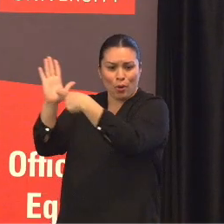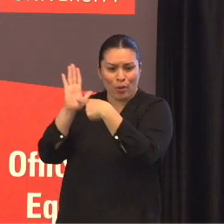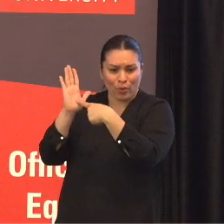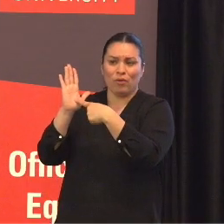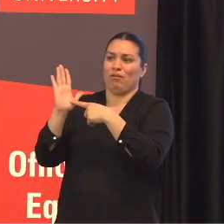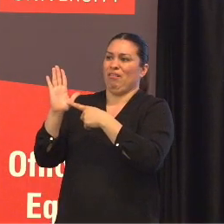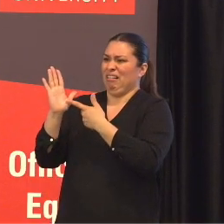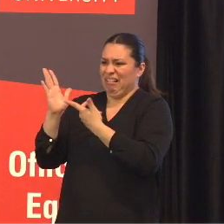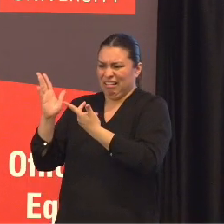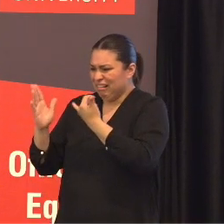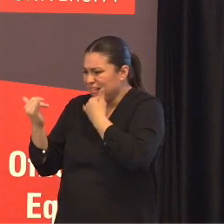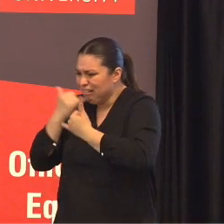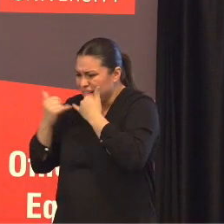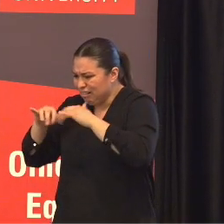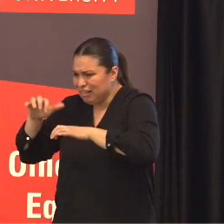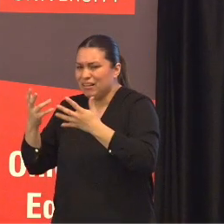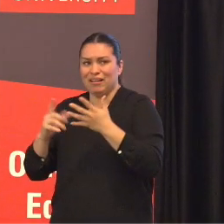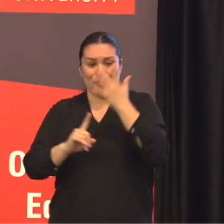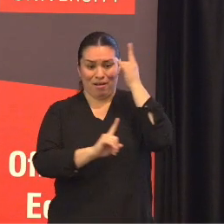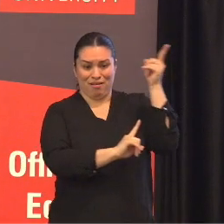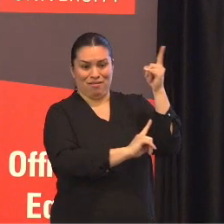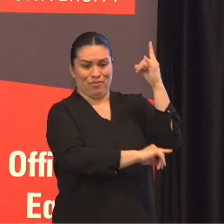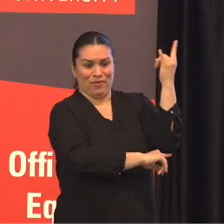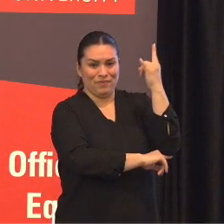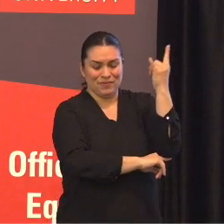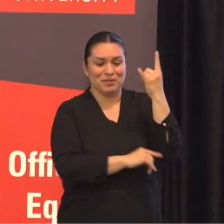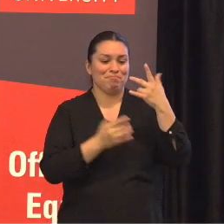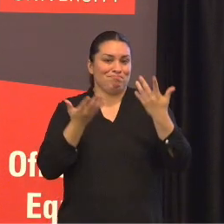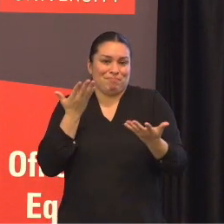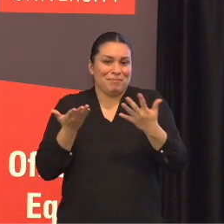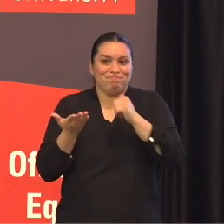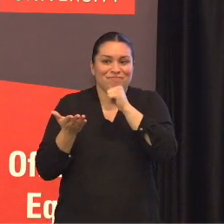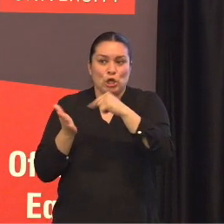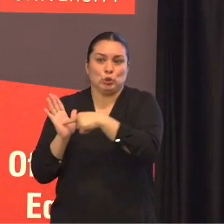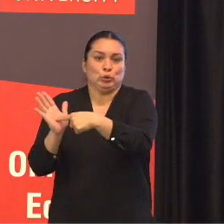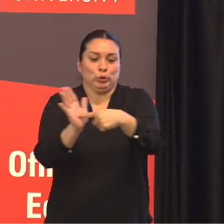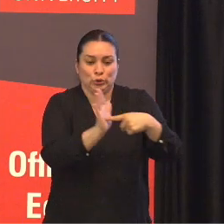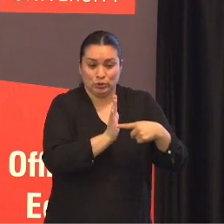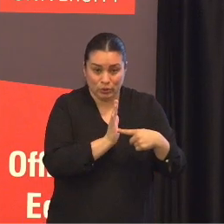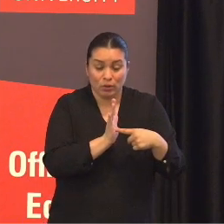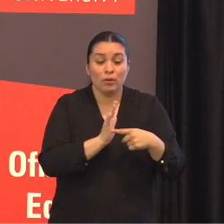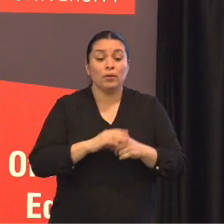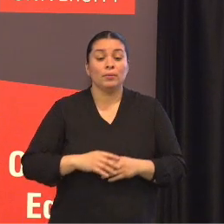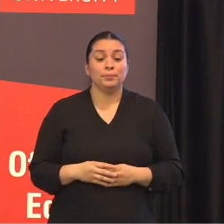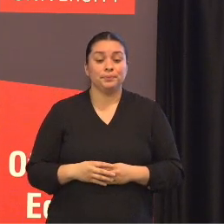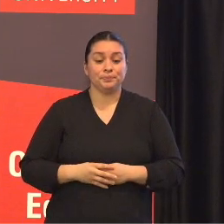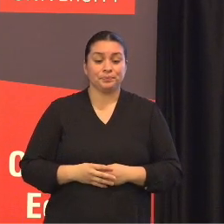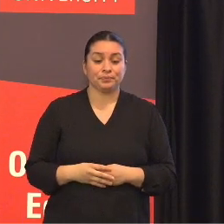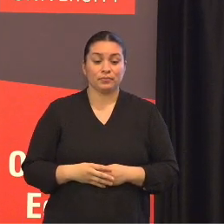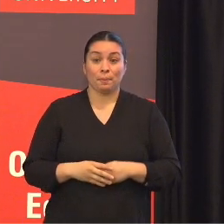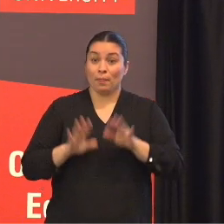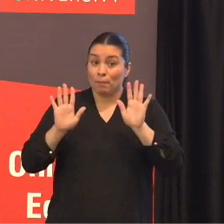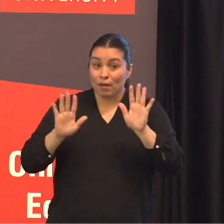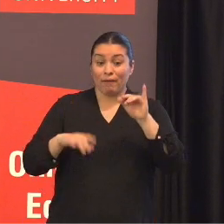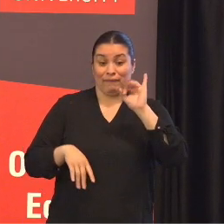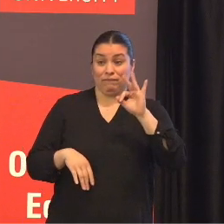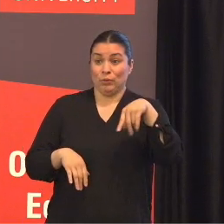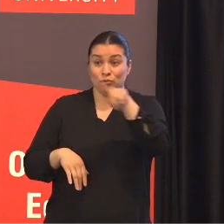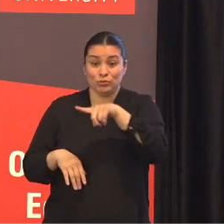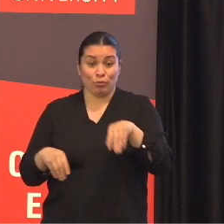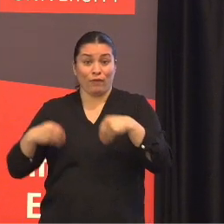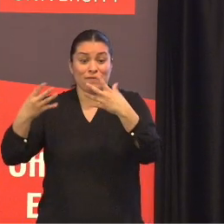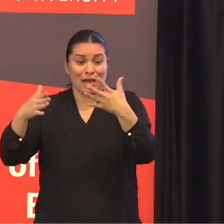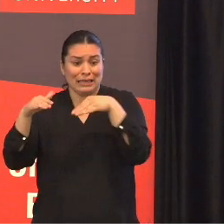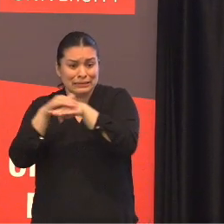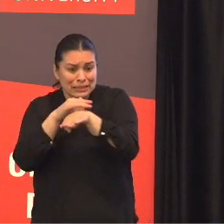made accessibly, then there would have been a short description of the content of the image in the context